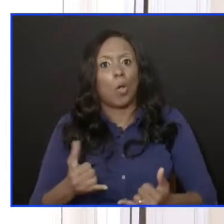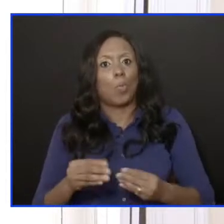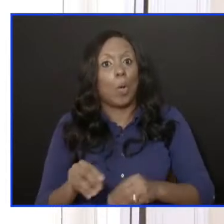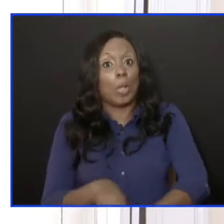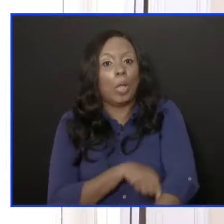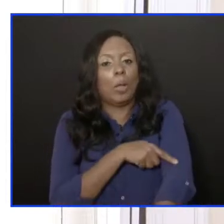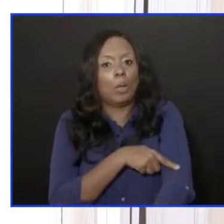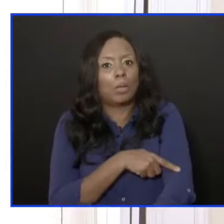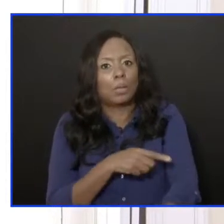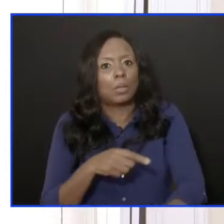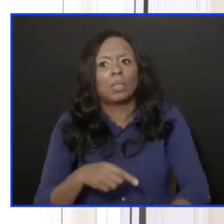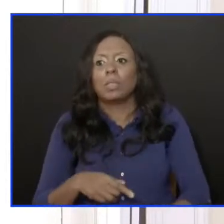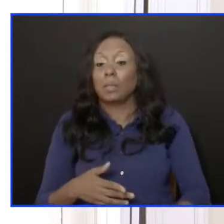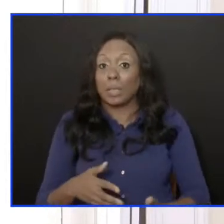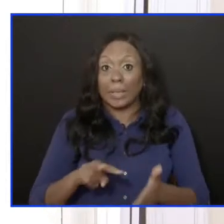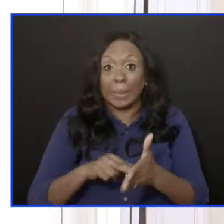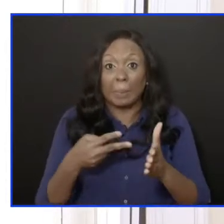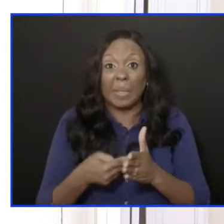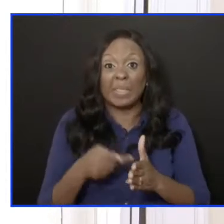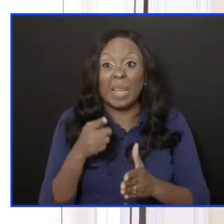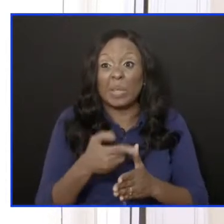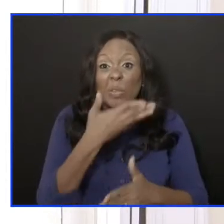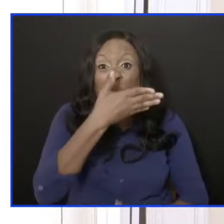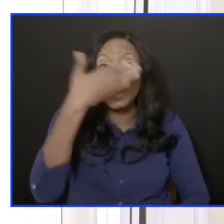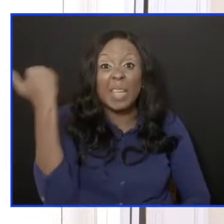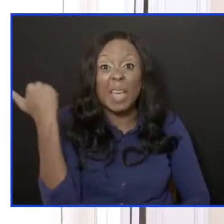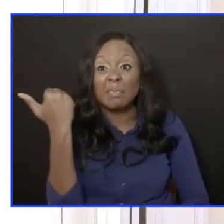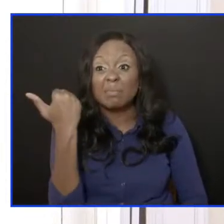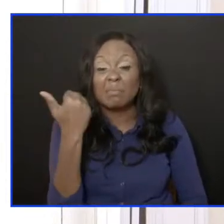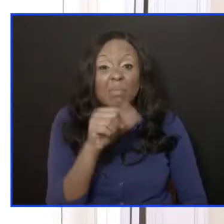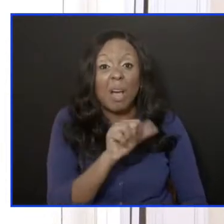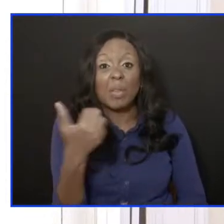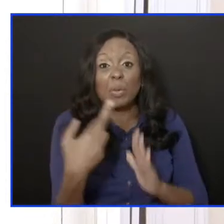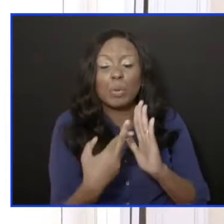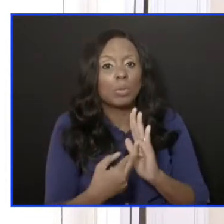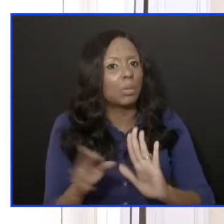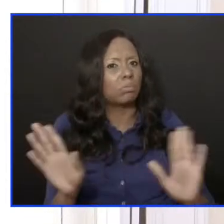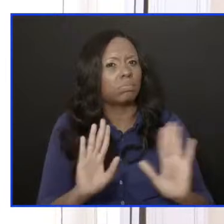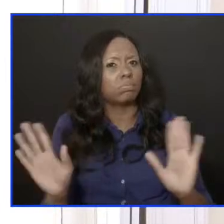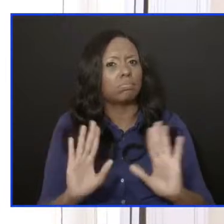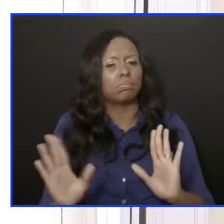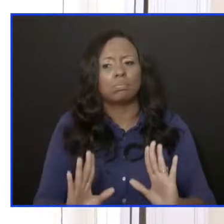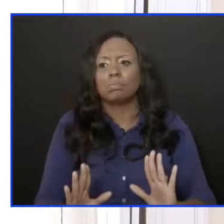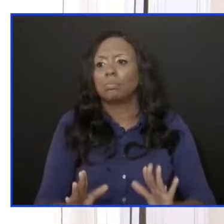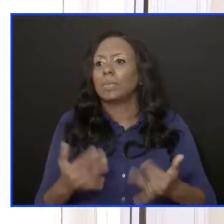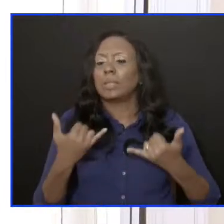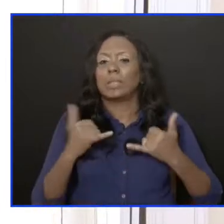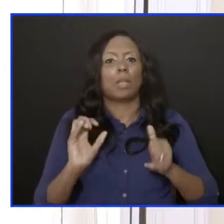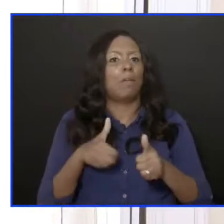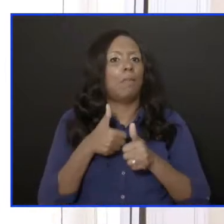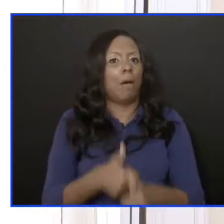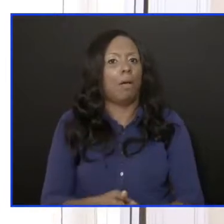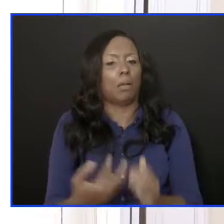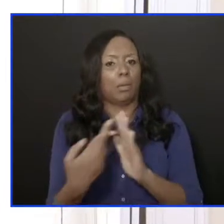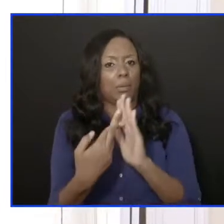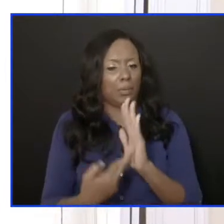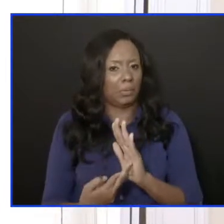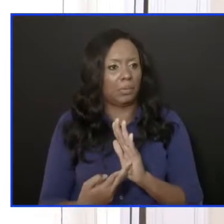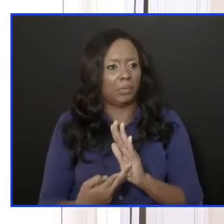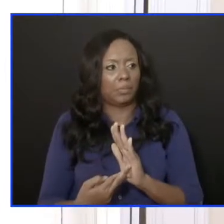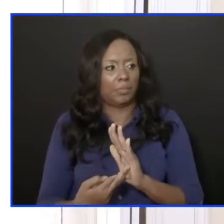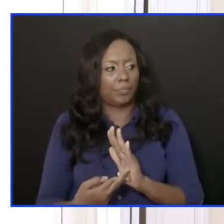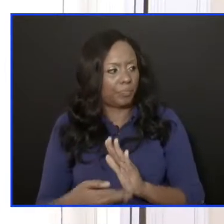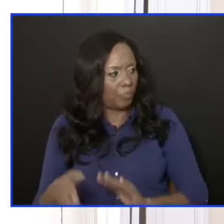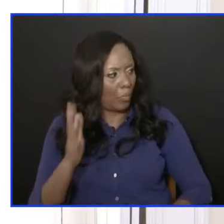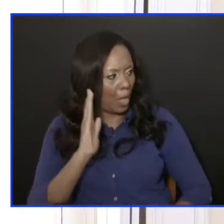to keep us safe. We also recognize that parallel to what we are doing here, that as I said, we will expand and